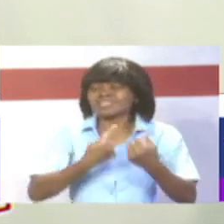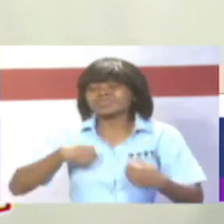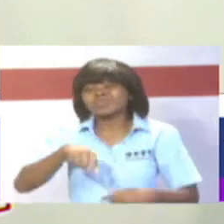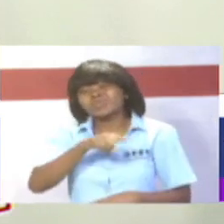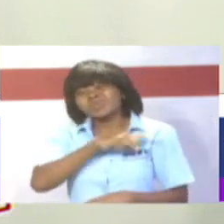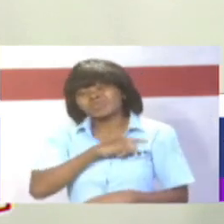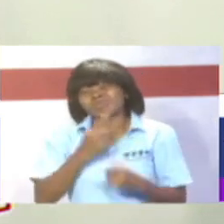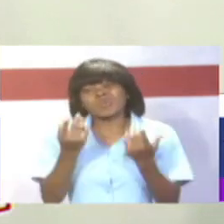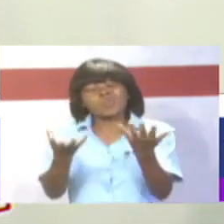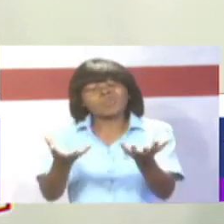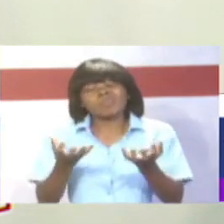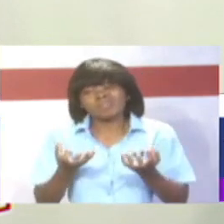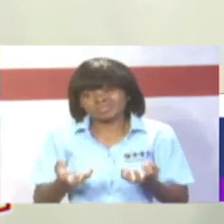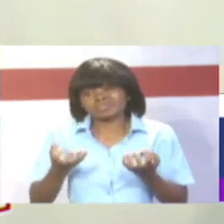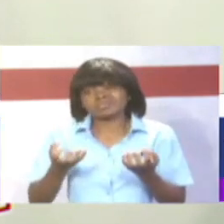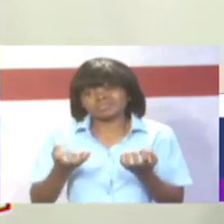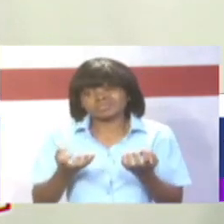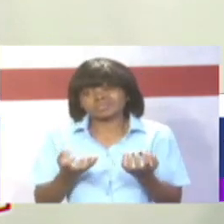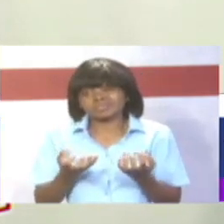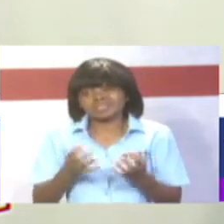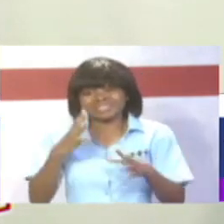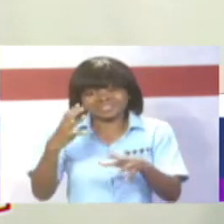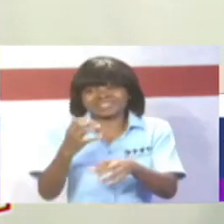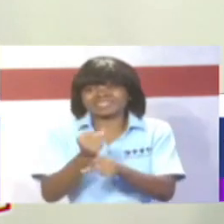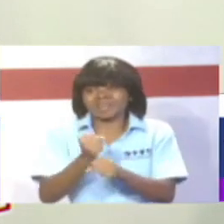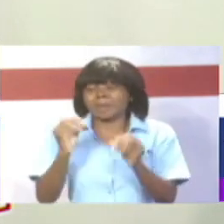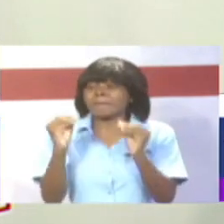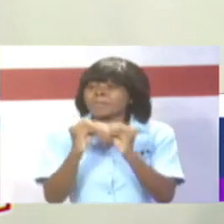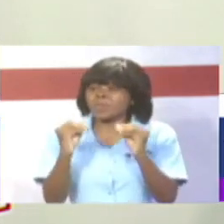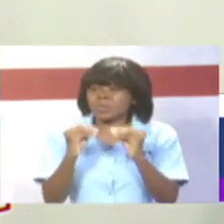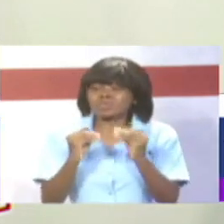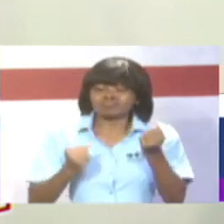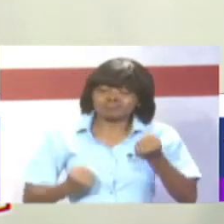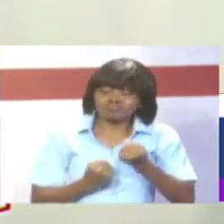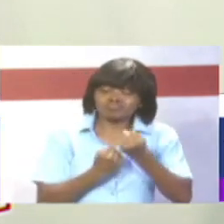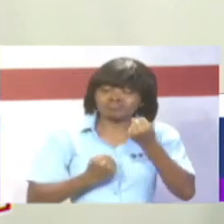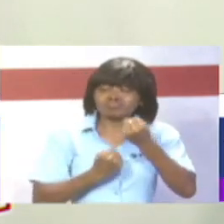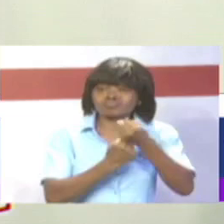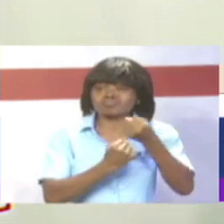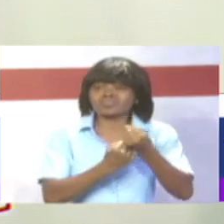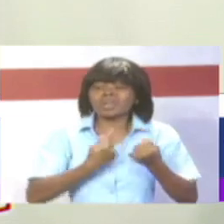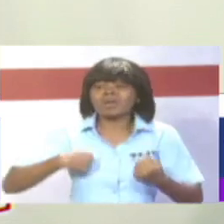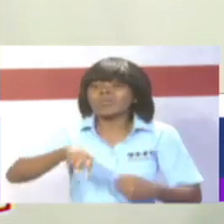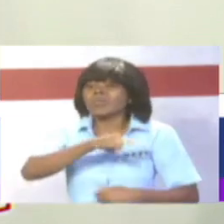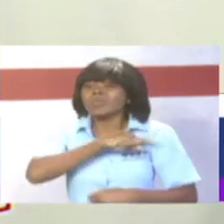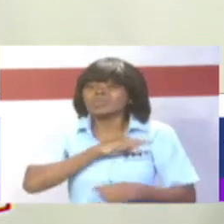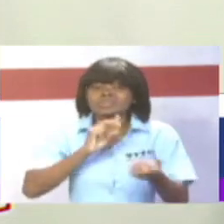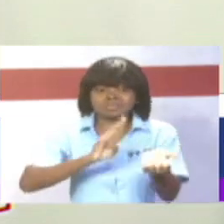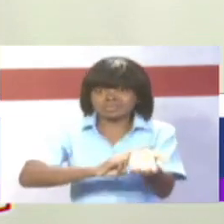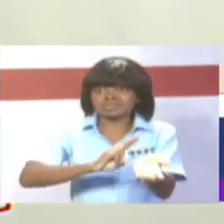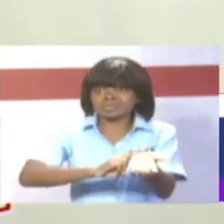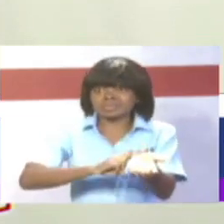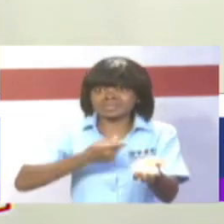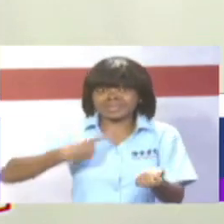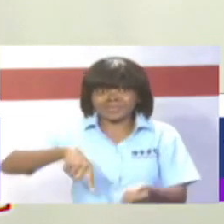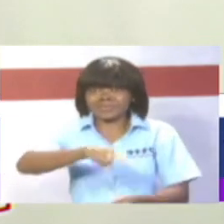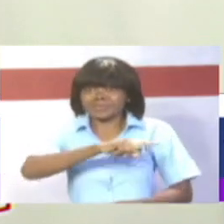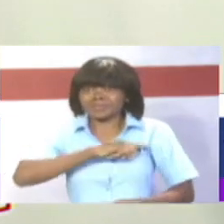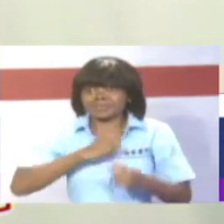it is, and we are doing what is expected of us as nurses and as healthcare